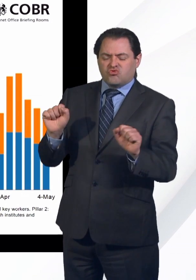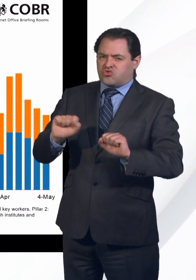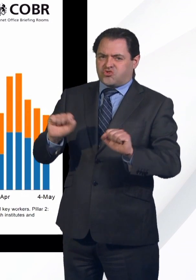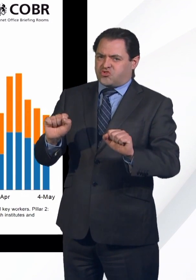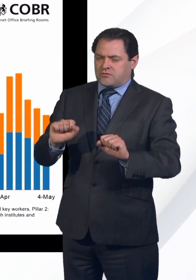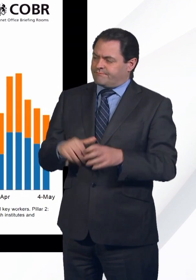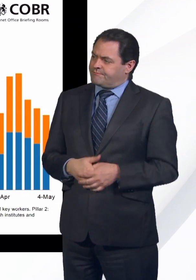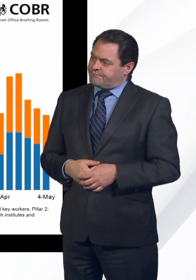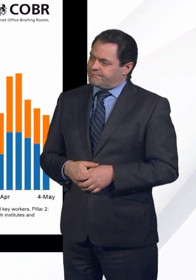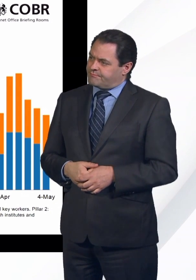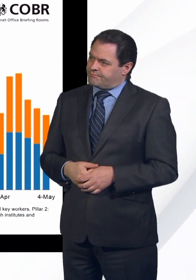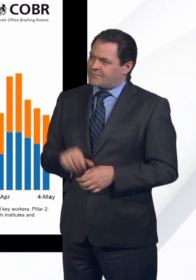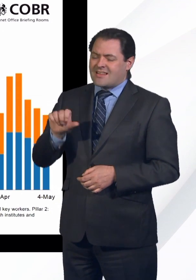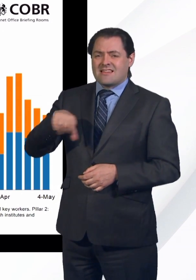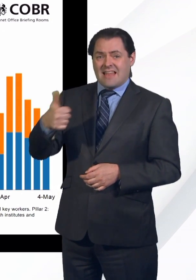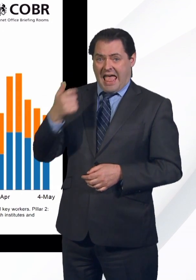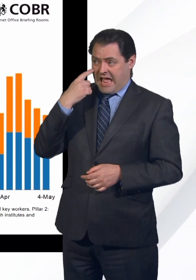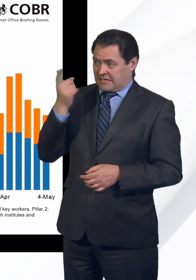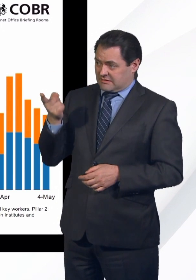If you look to the next slide, please.